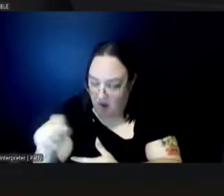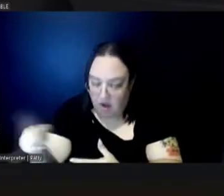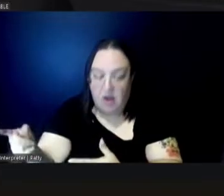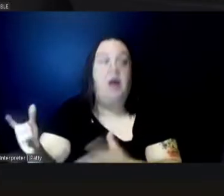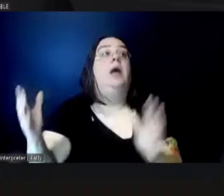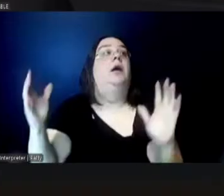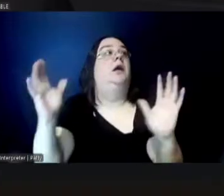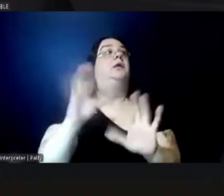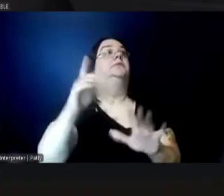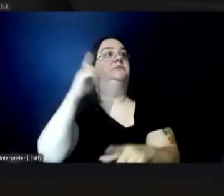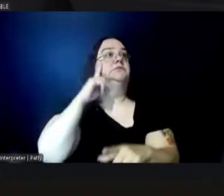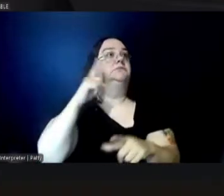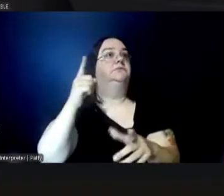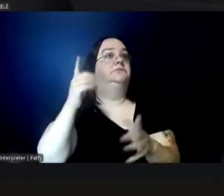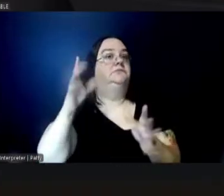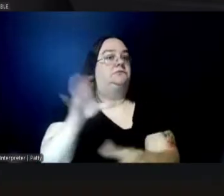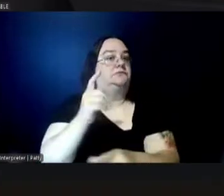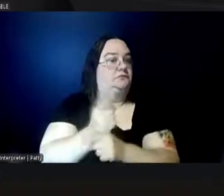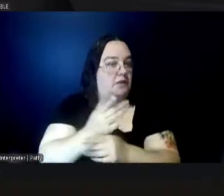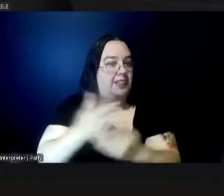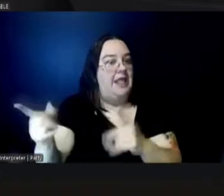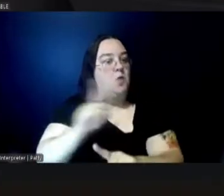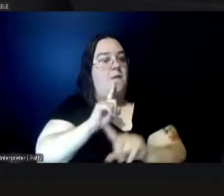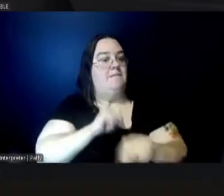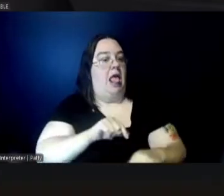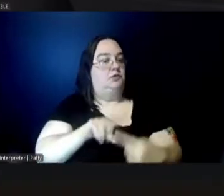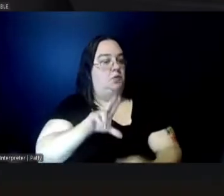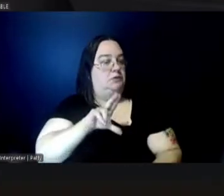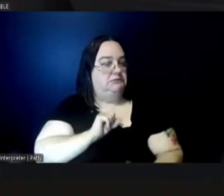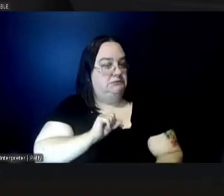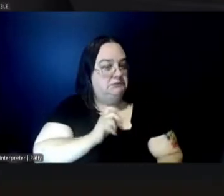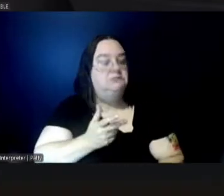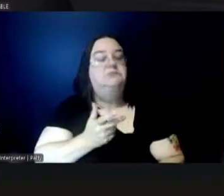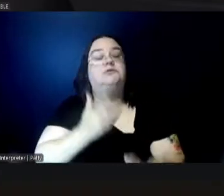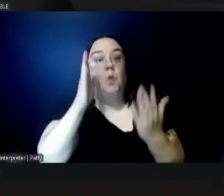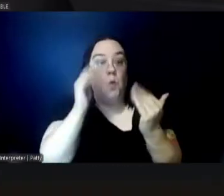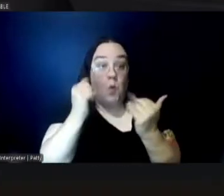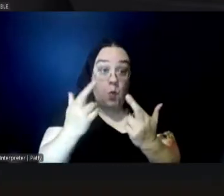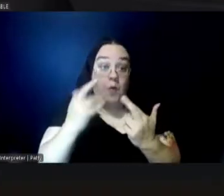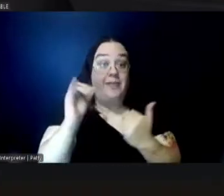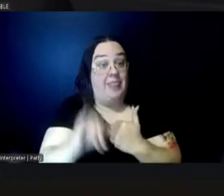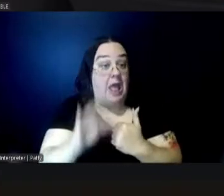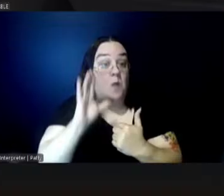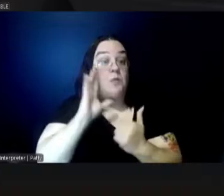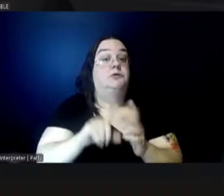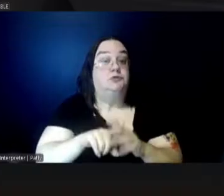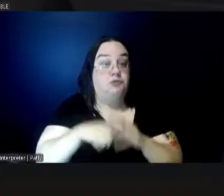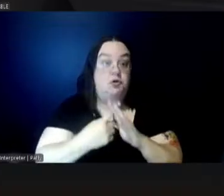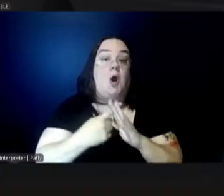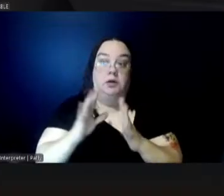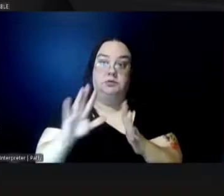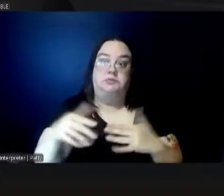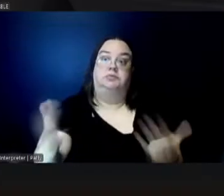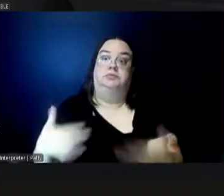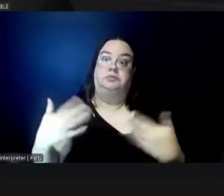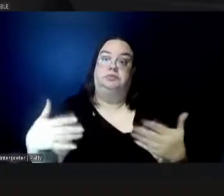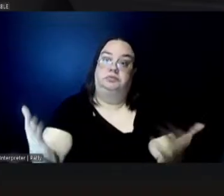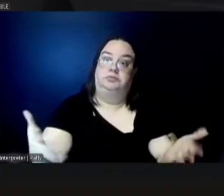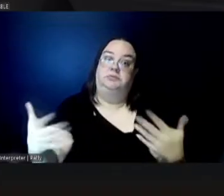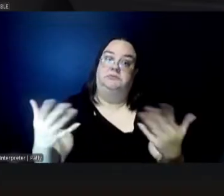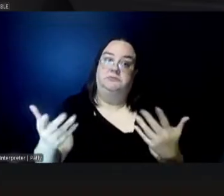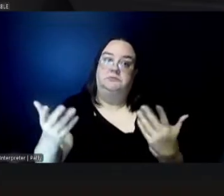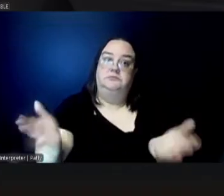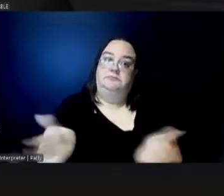right thing and send us a response. So hopefully that will really start lighting some fires and getting some